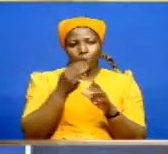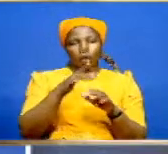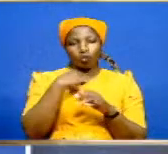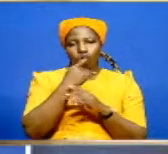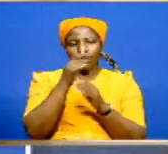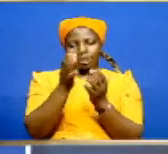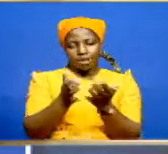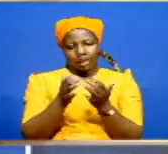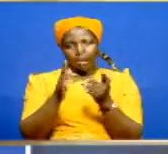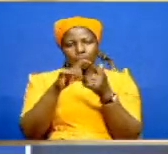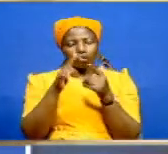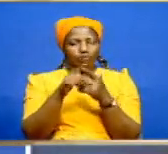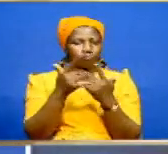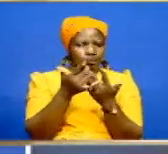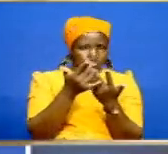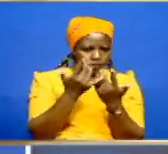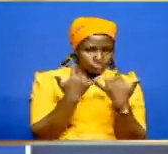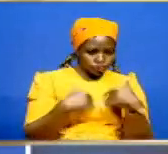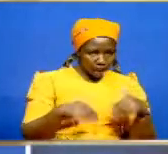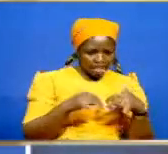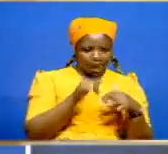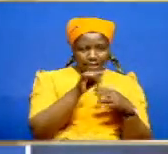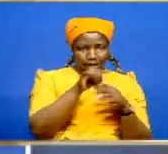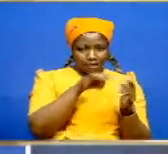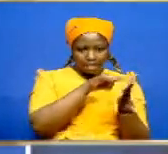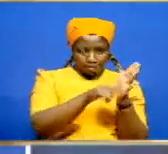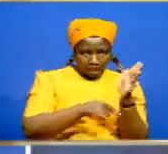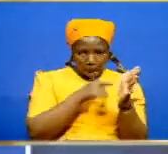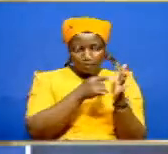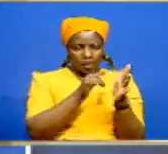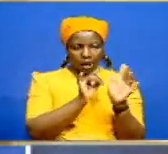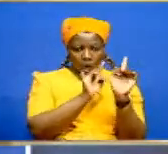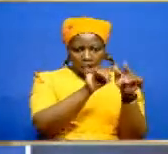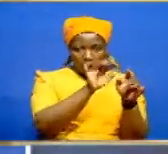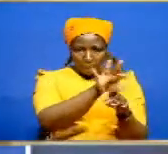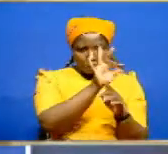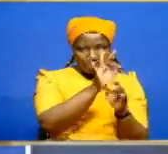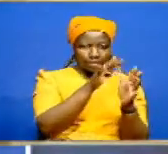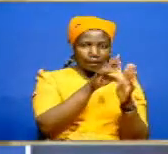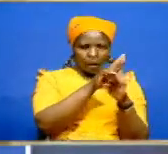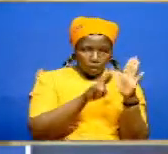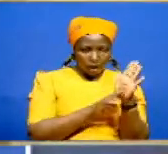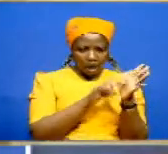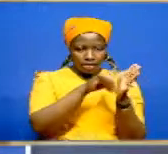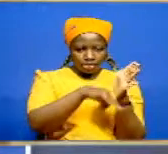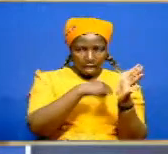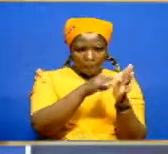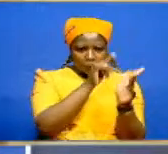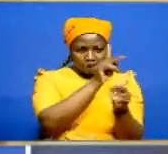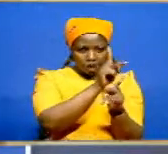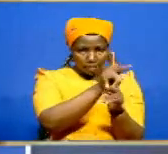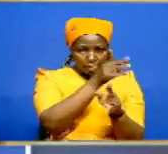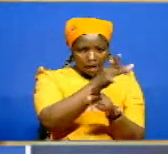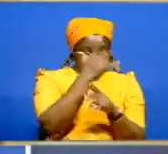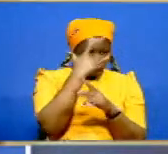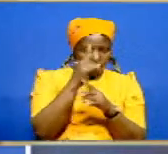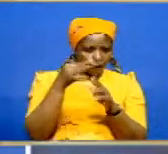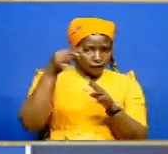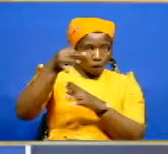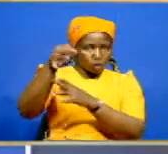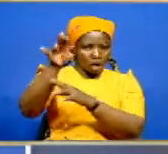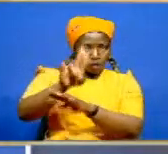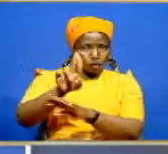could come for the tape, which already has already been recorded and we have kept in our custody for future